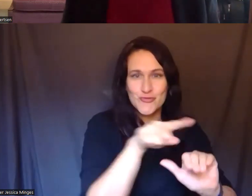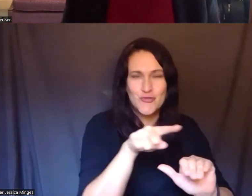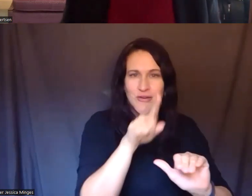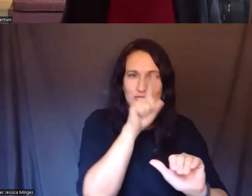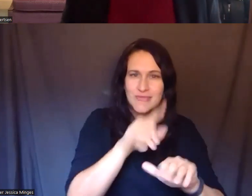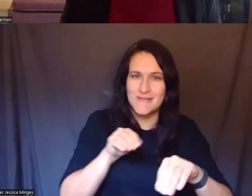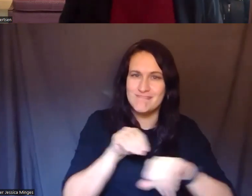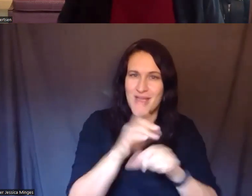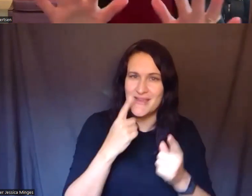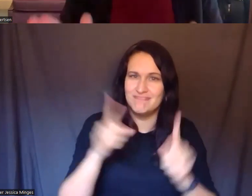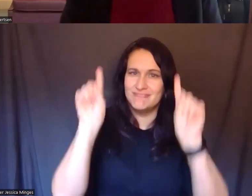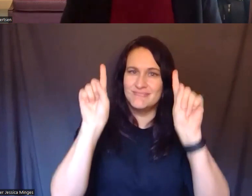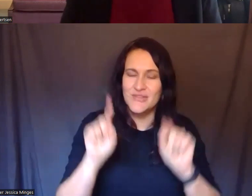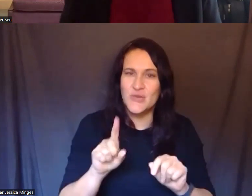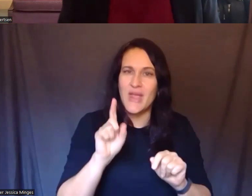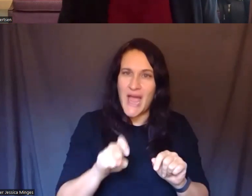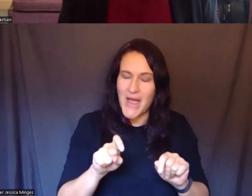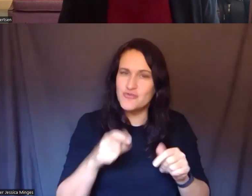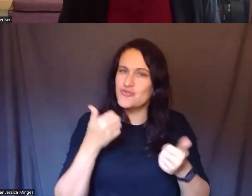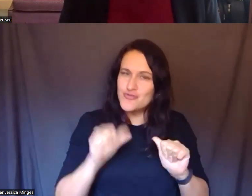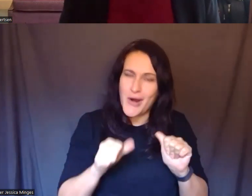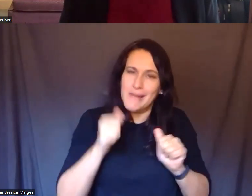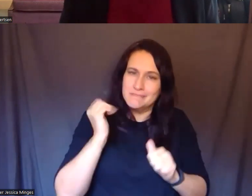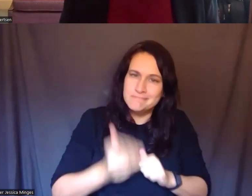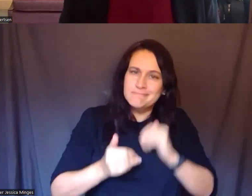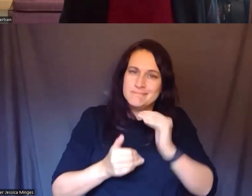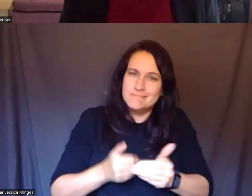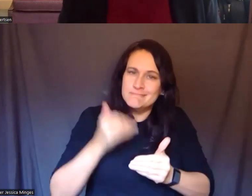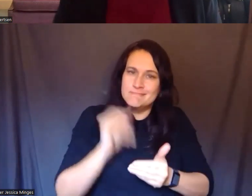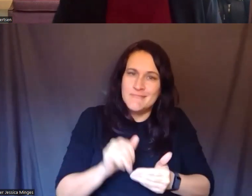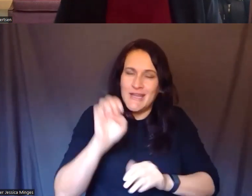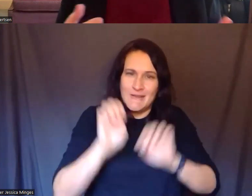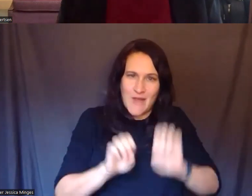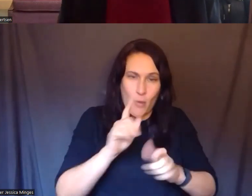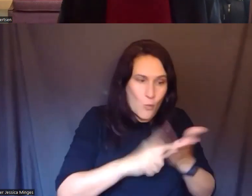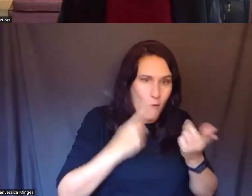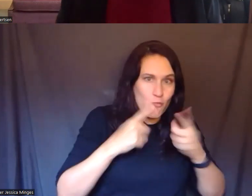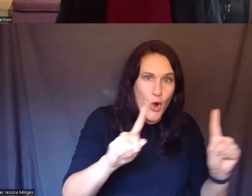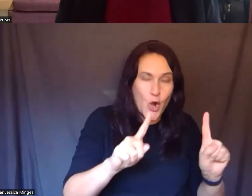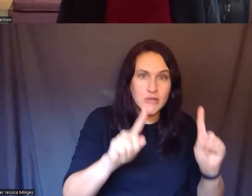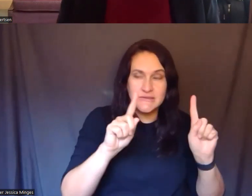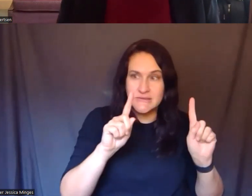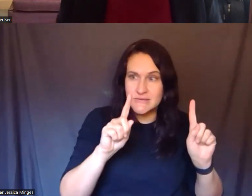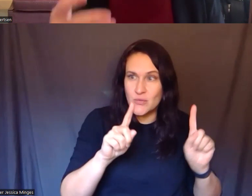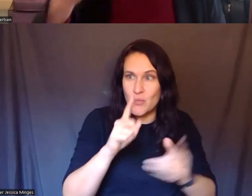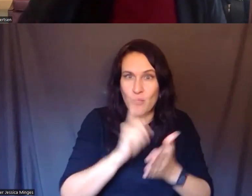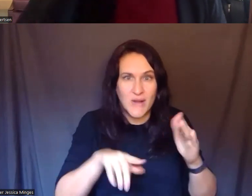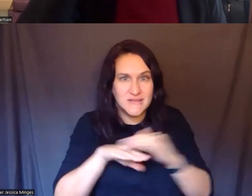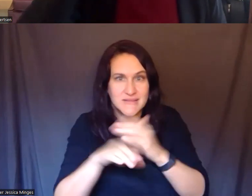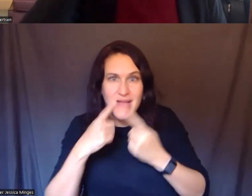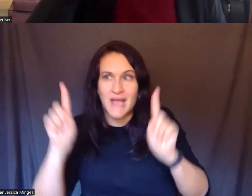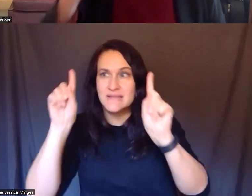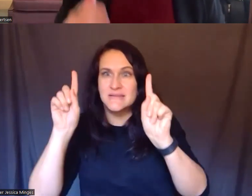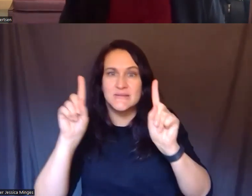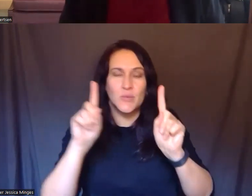good to yourselves and do one step at a time and evaluate what's working, what's doable, what's accessible.